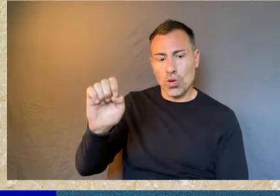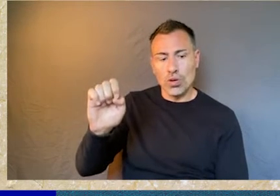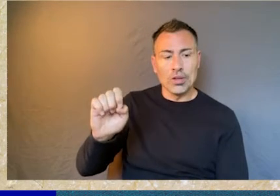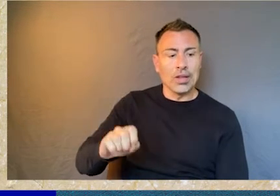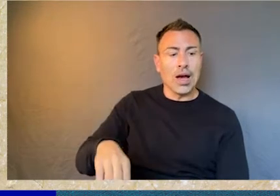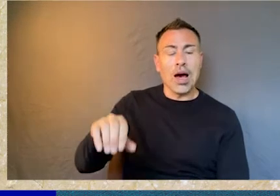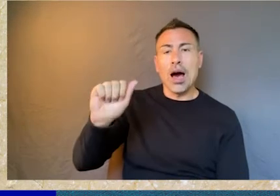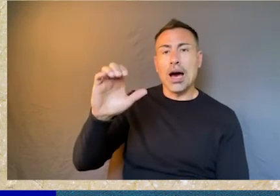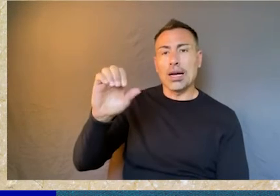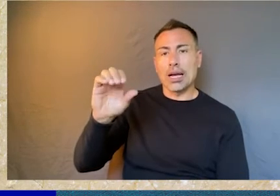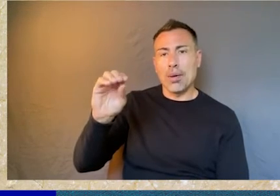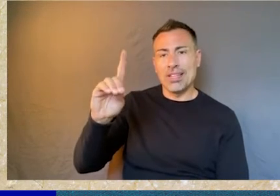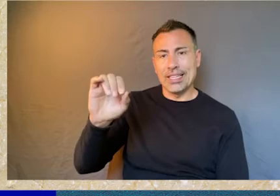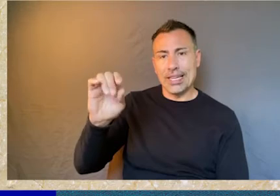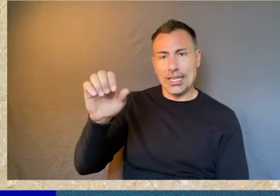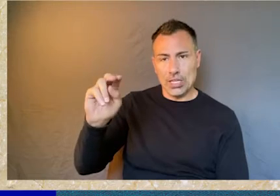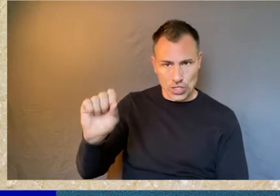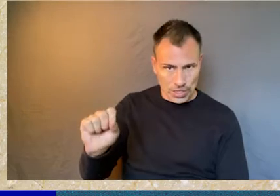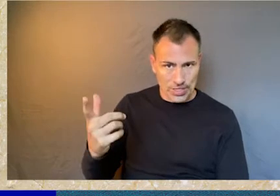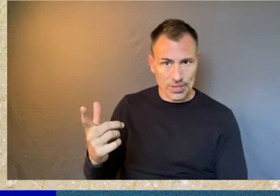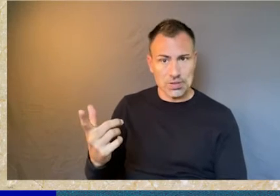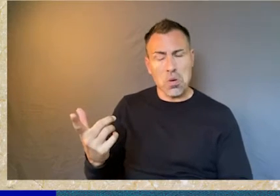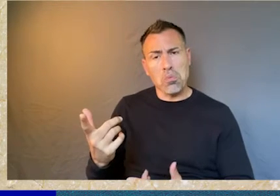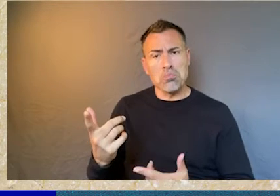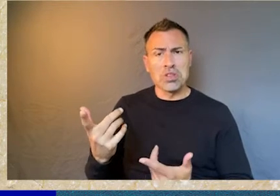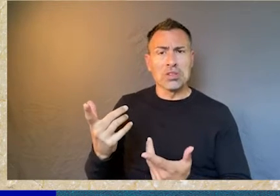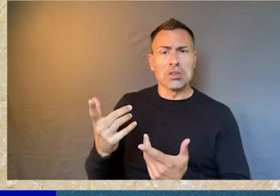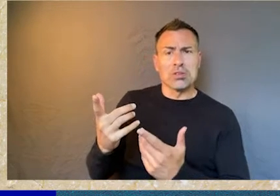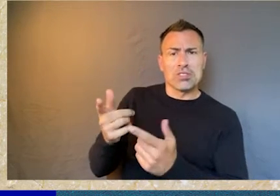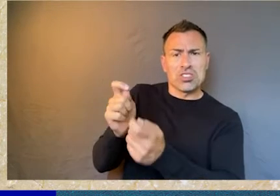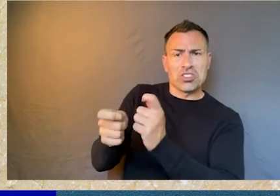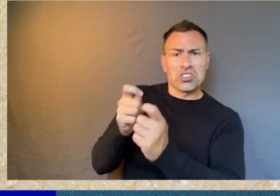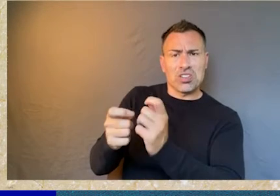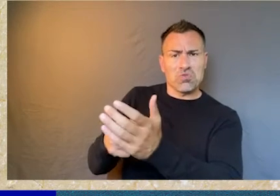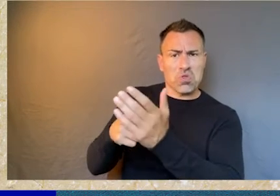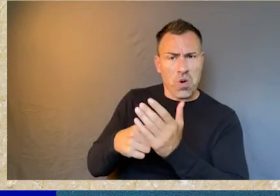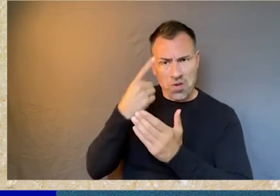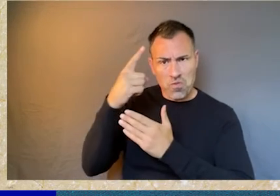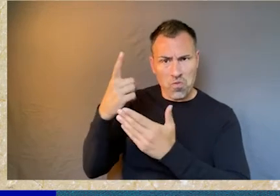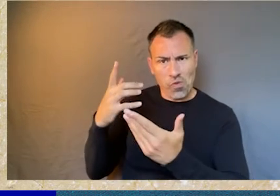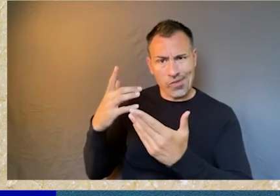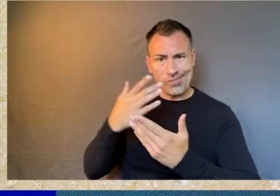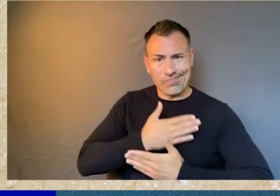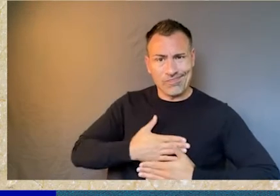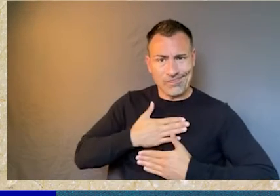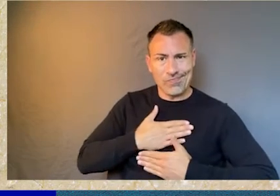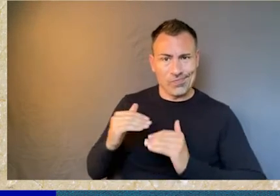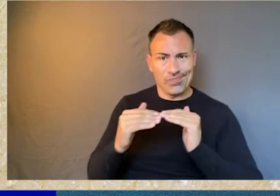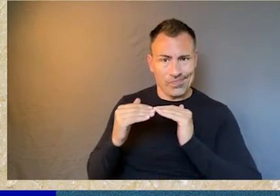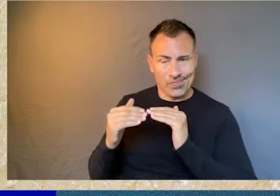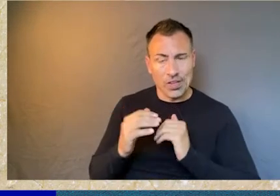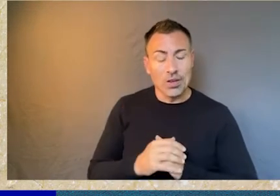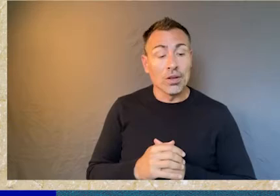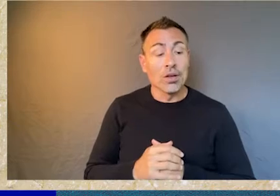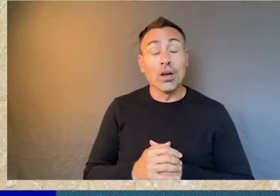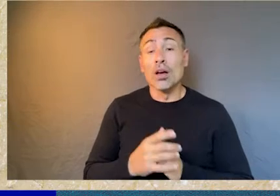reasonable modifications or accommodations is to ensure equal enjoyment. They can be found